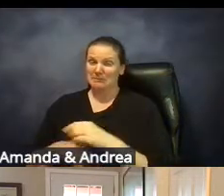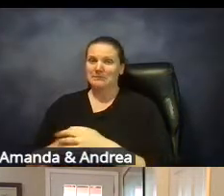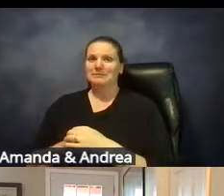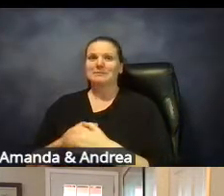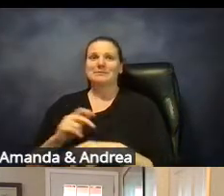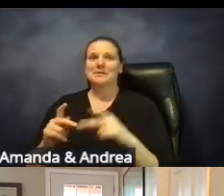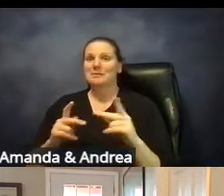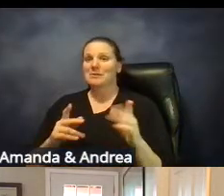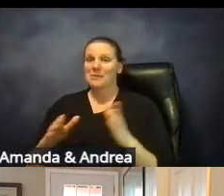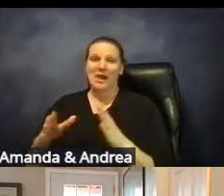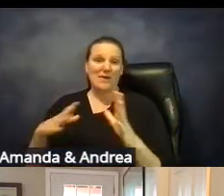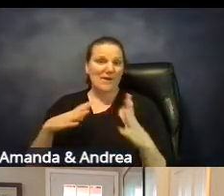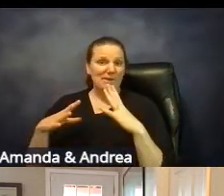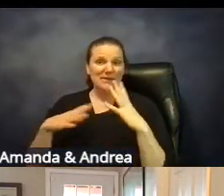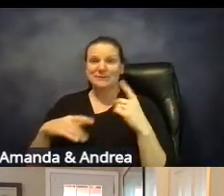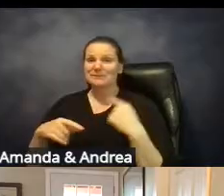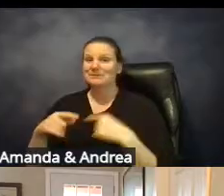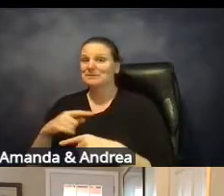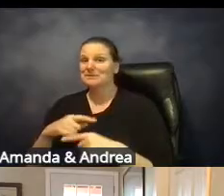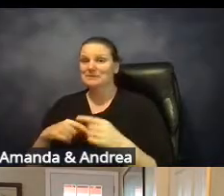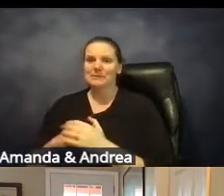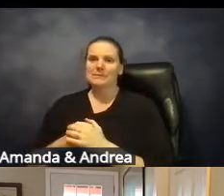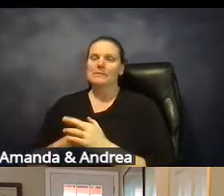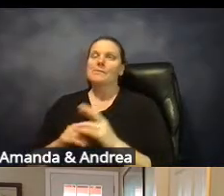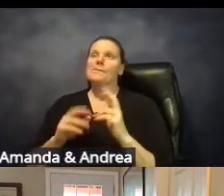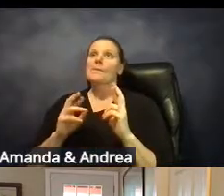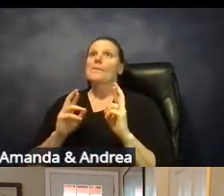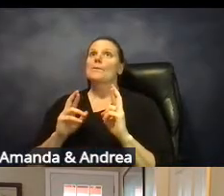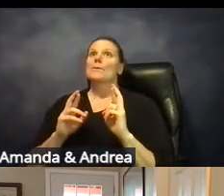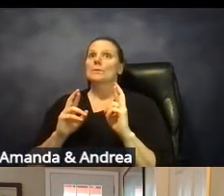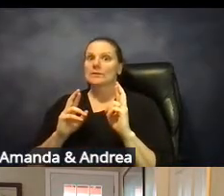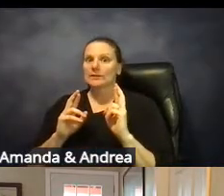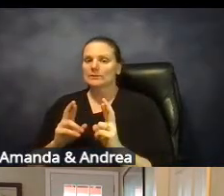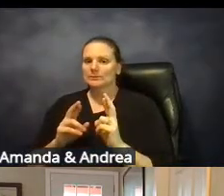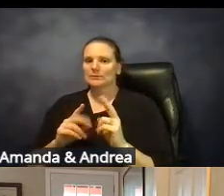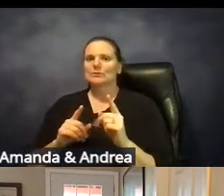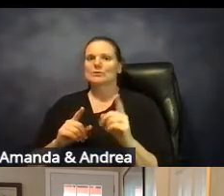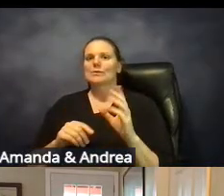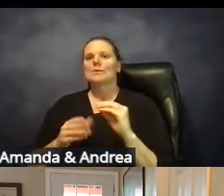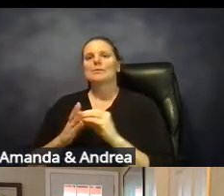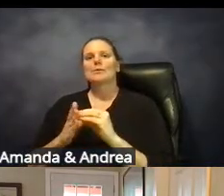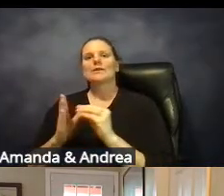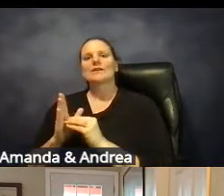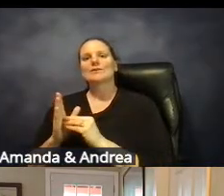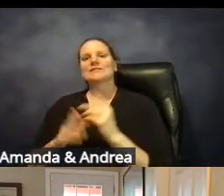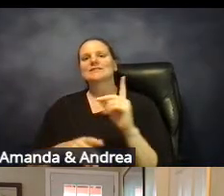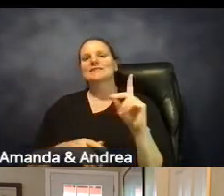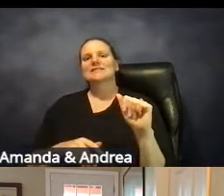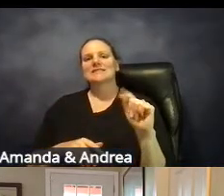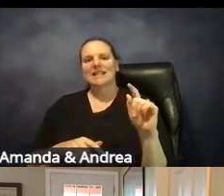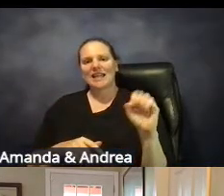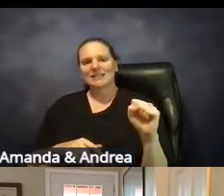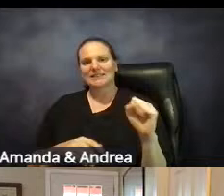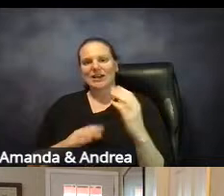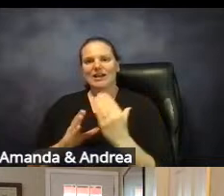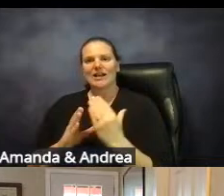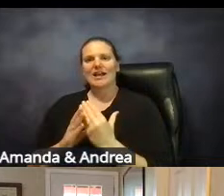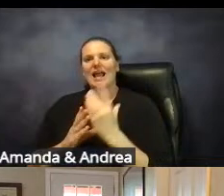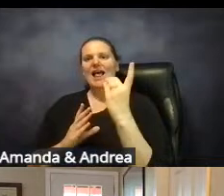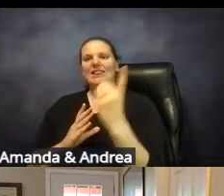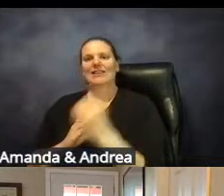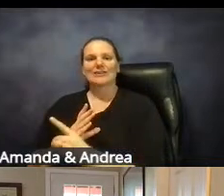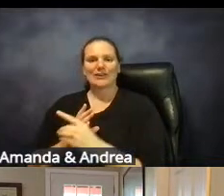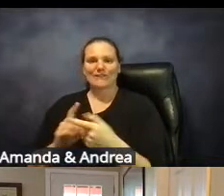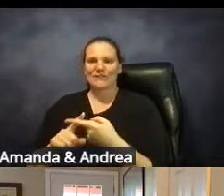planning holidays, but we really, really hope that you will put these dates on your calendar. To our friends that are